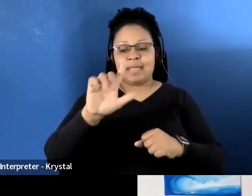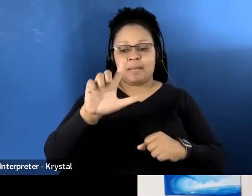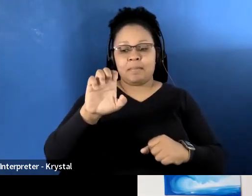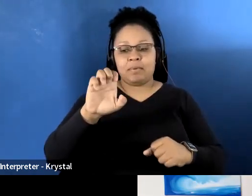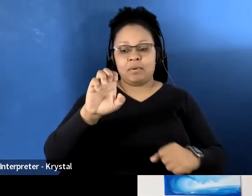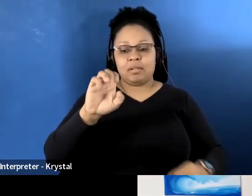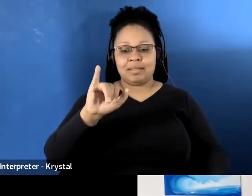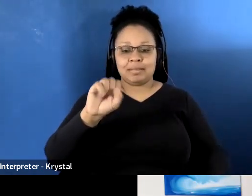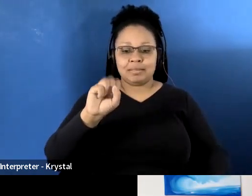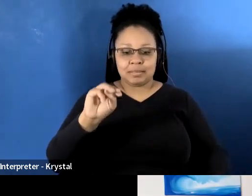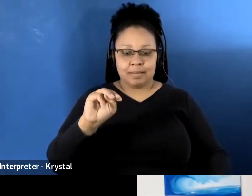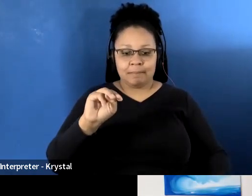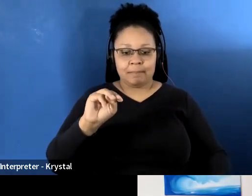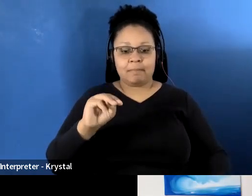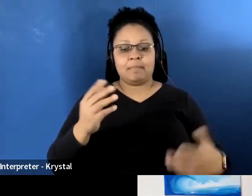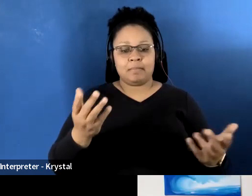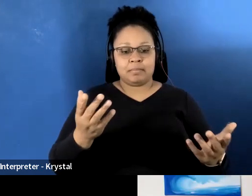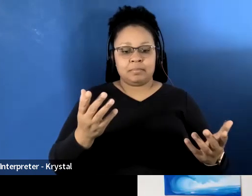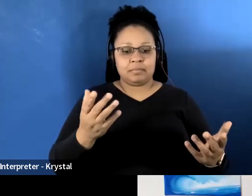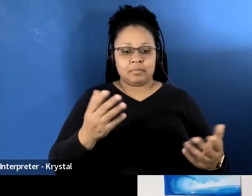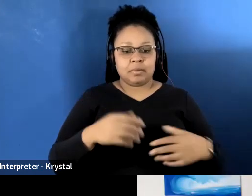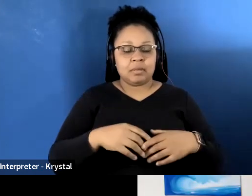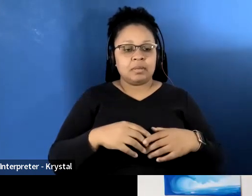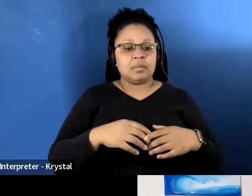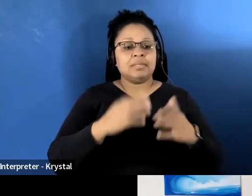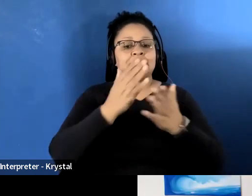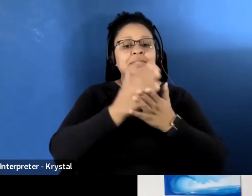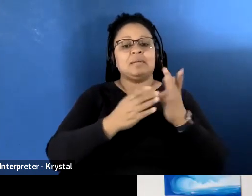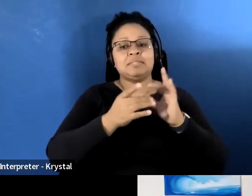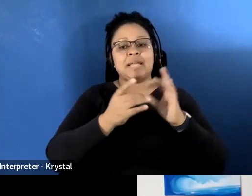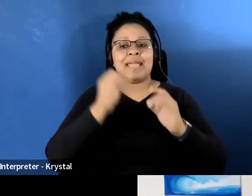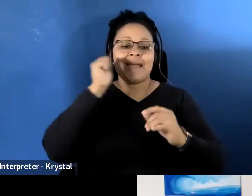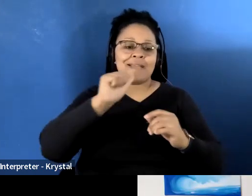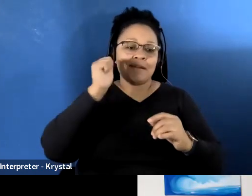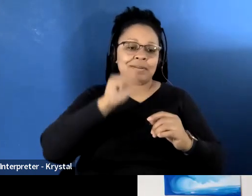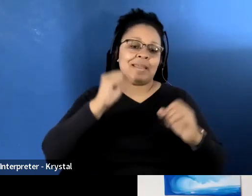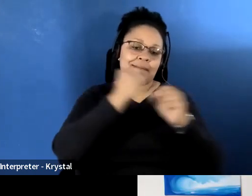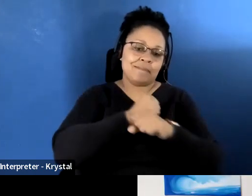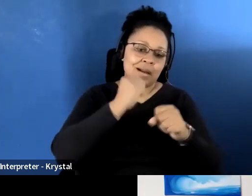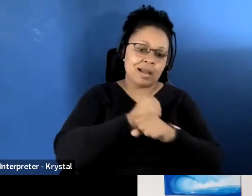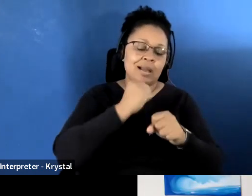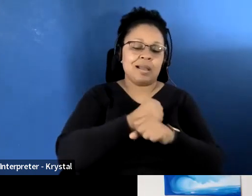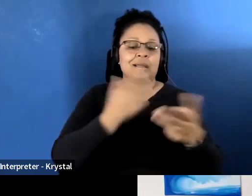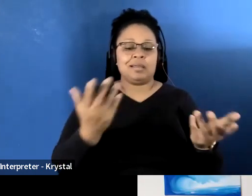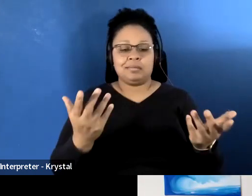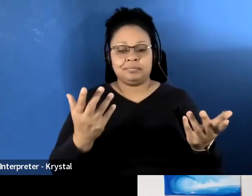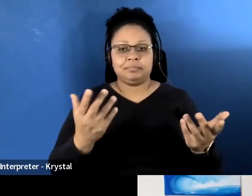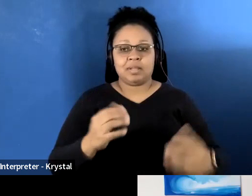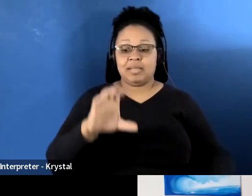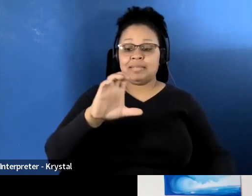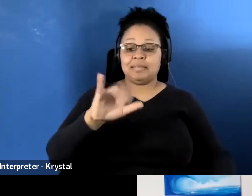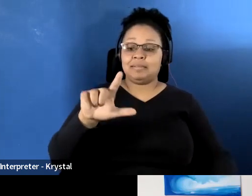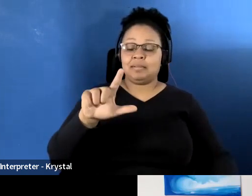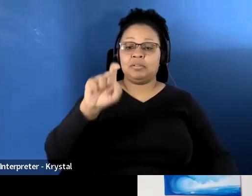Let's see, I feel you there, Kimberly. It really is exhausting having to fight day in and day out. Still should be very much involved in your